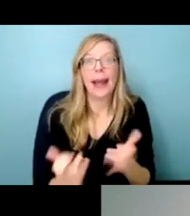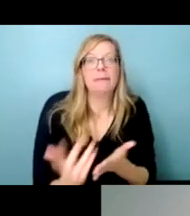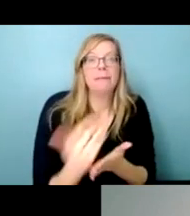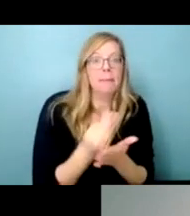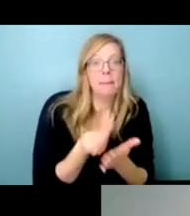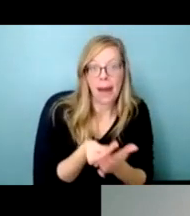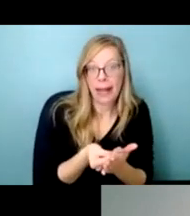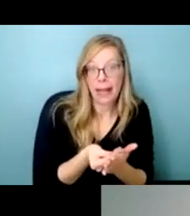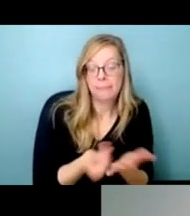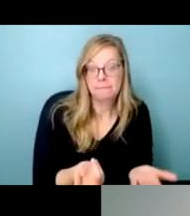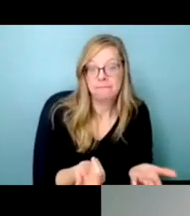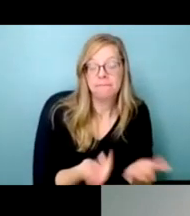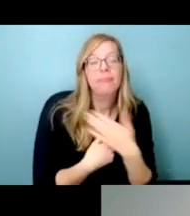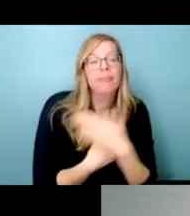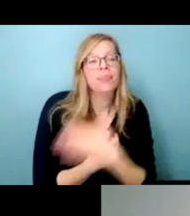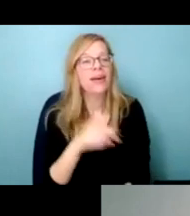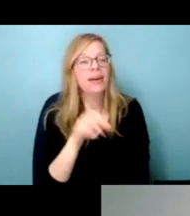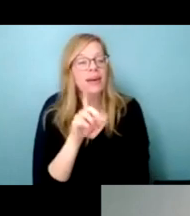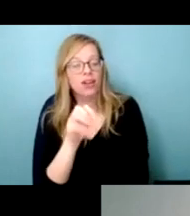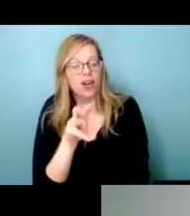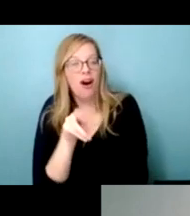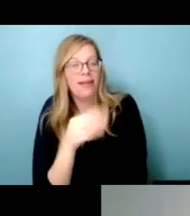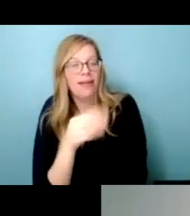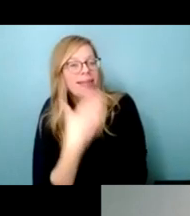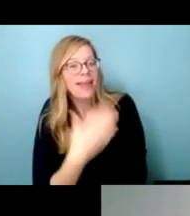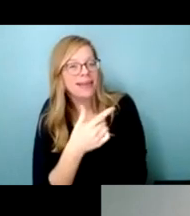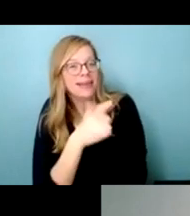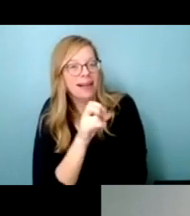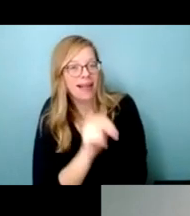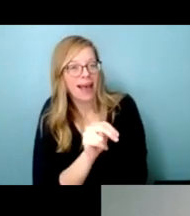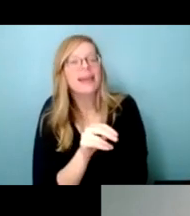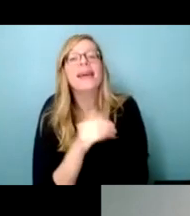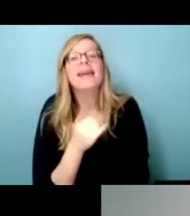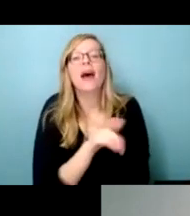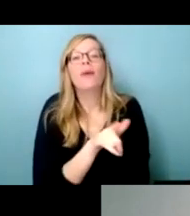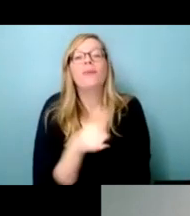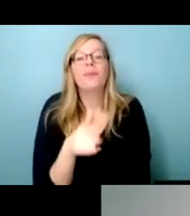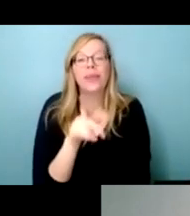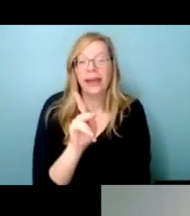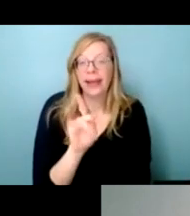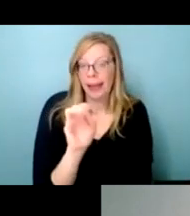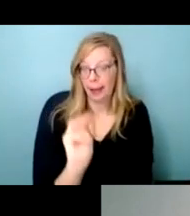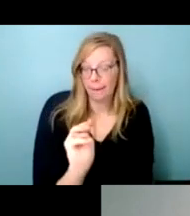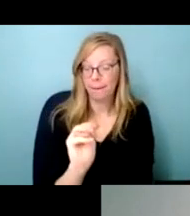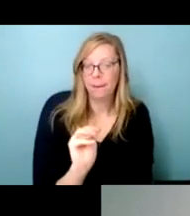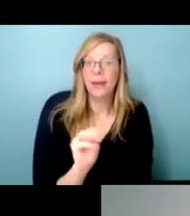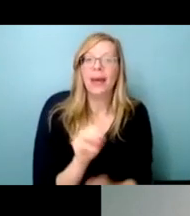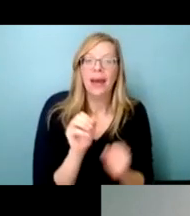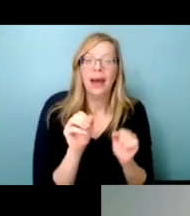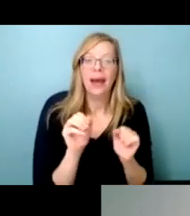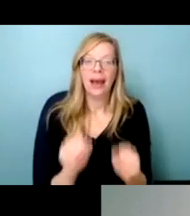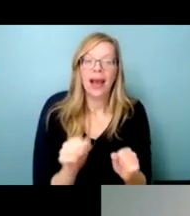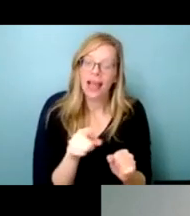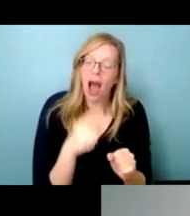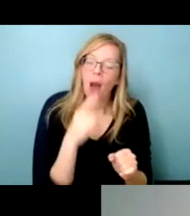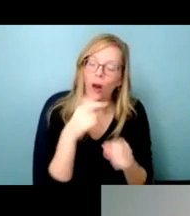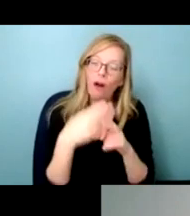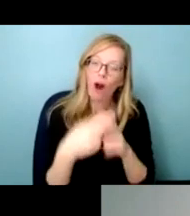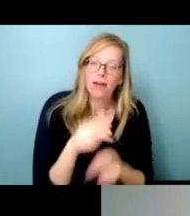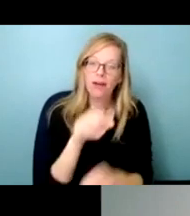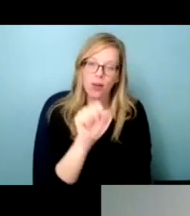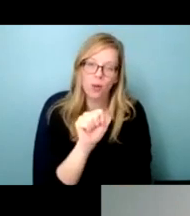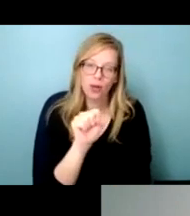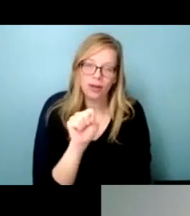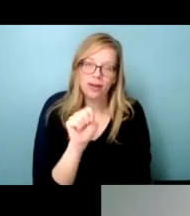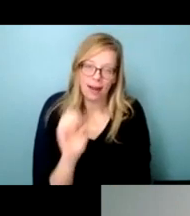Thanks, Glenn. Kim, I'm going to come back to you for a minute. Can you tell me a little bit about the whys? I'm going to call it a social enterprise because I think it's a